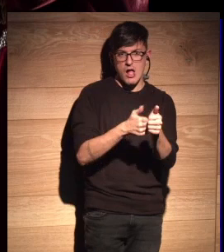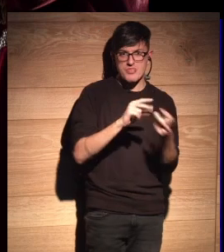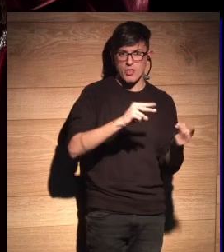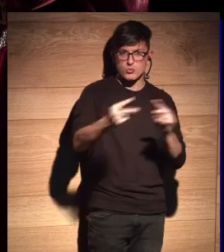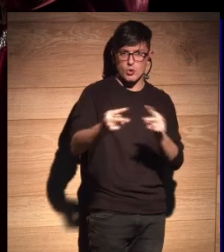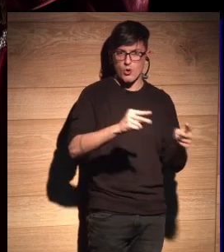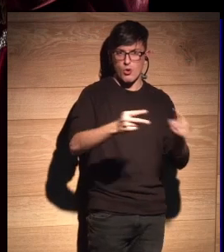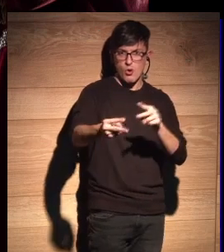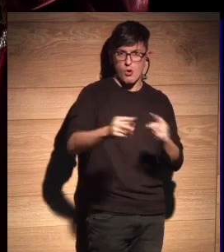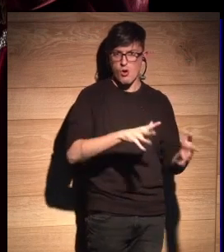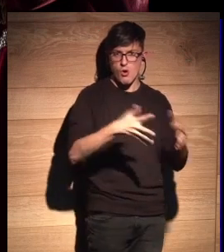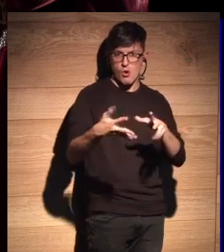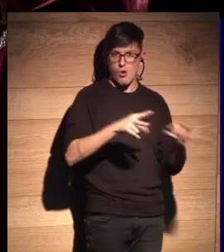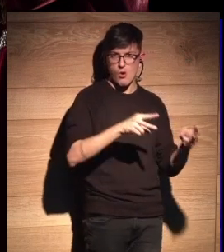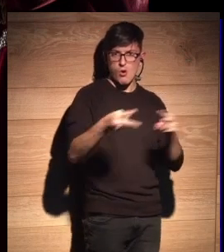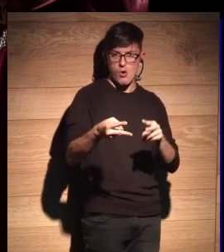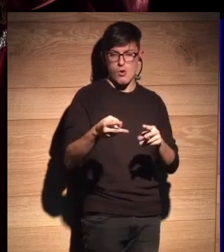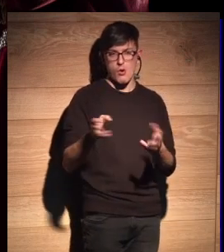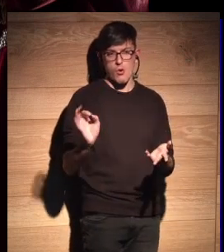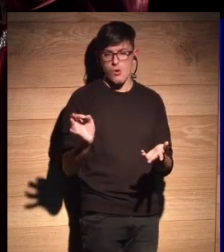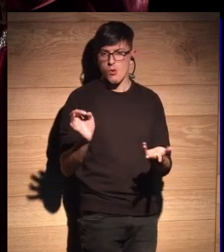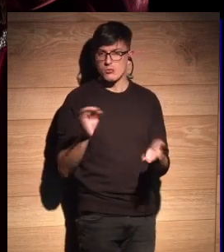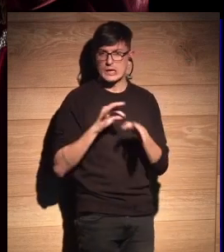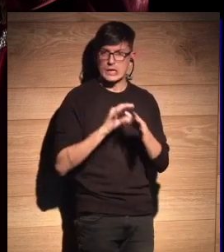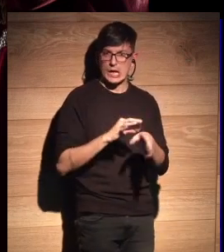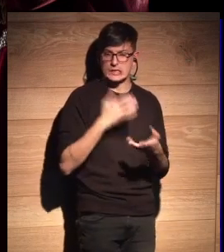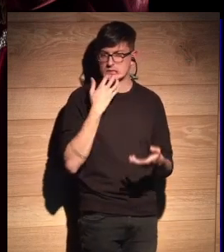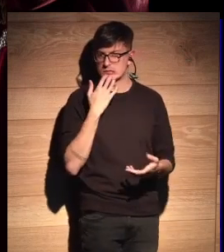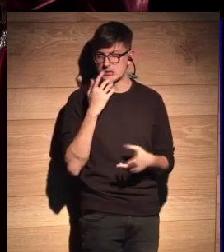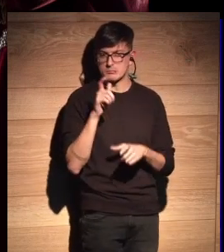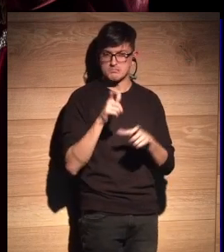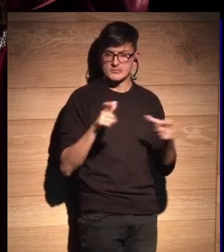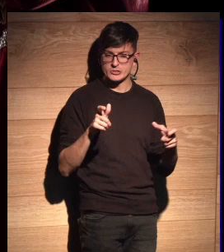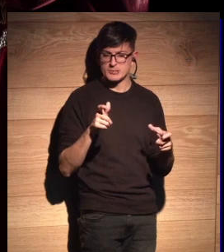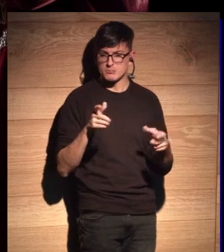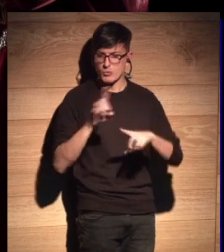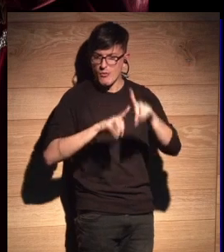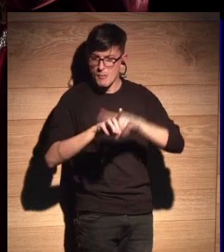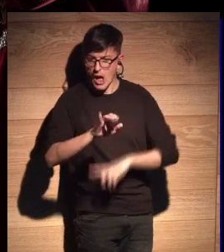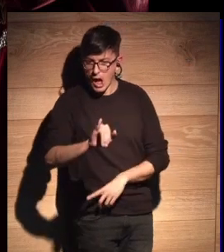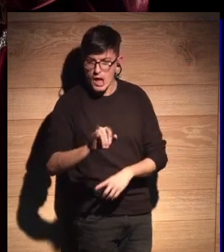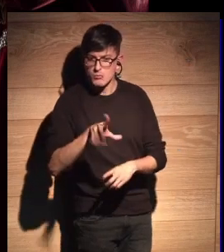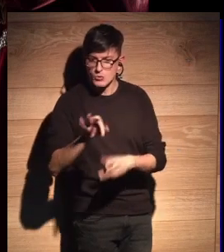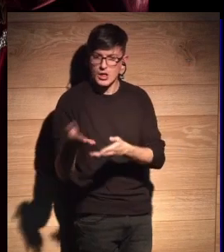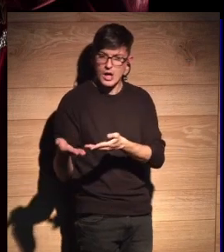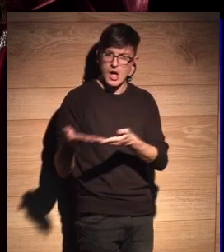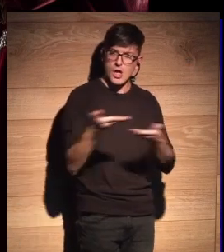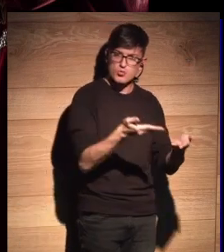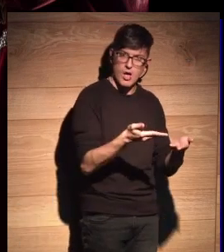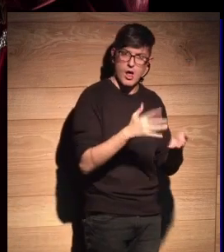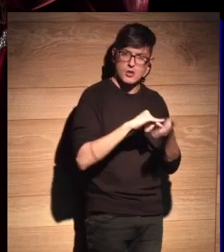get around, and also if there's a problem, he or she can solve the problem. Especially in a place like Afghanistan,